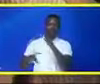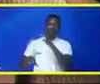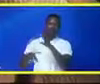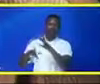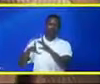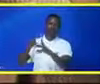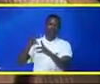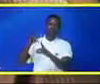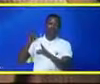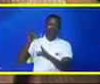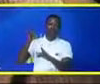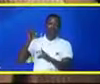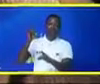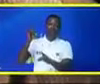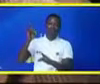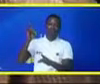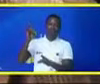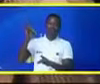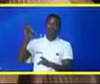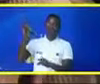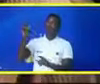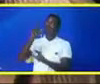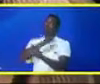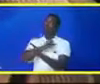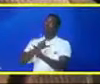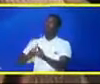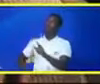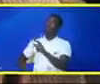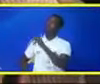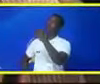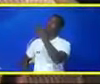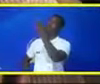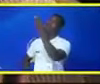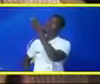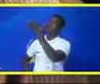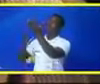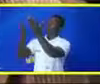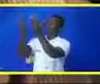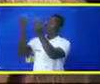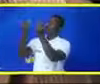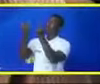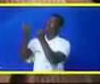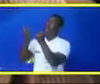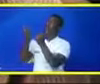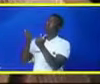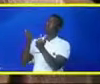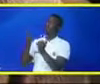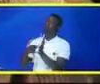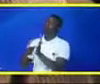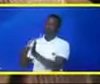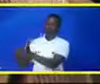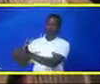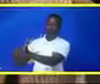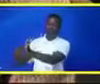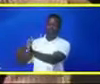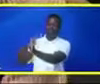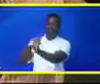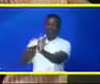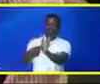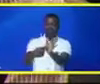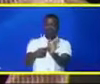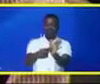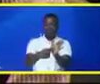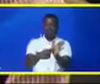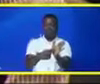Spirit of the sovereign Lord, come and make your presence known,